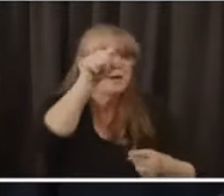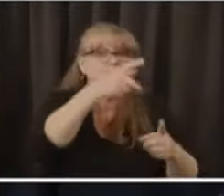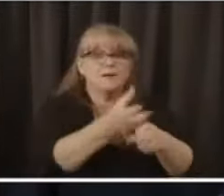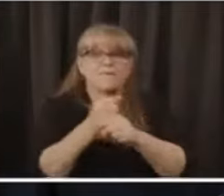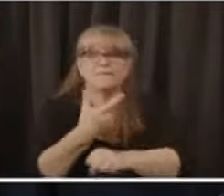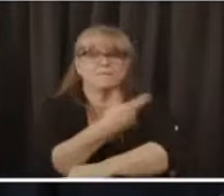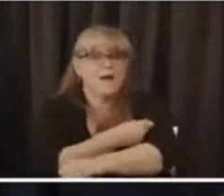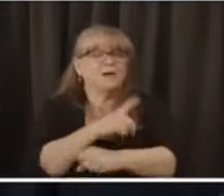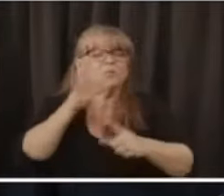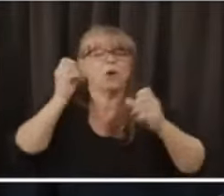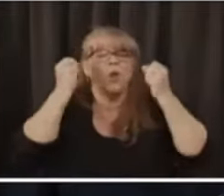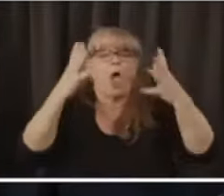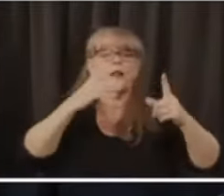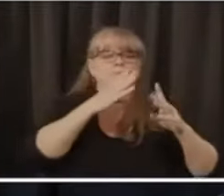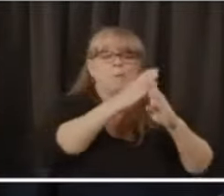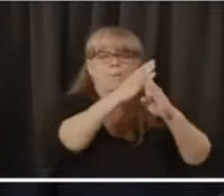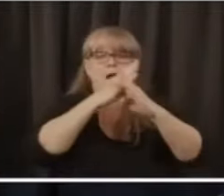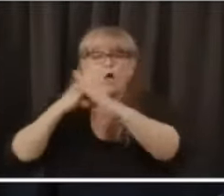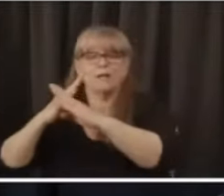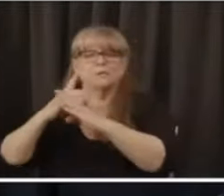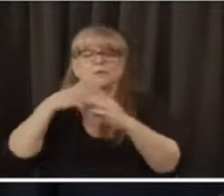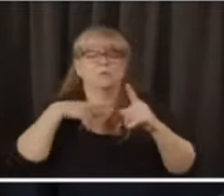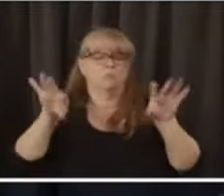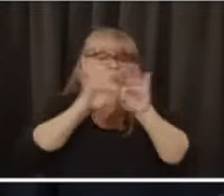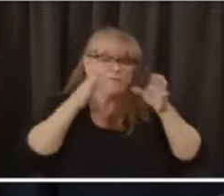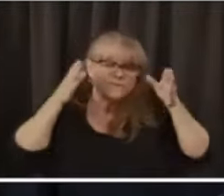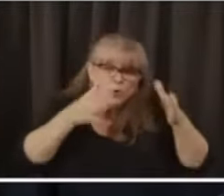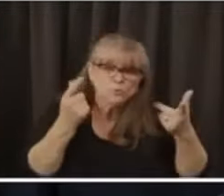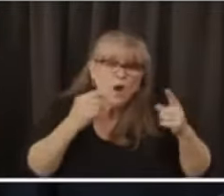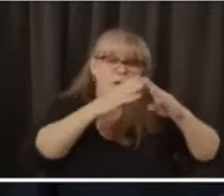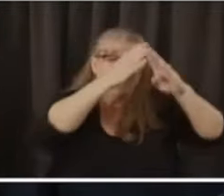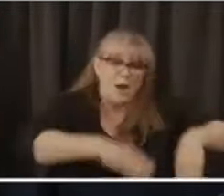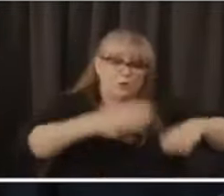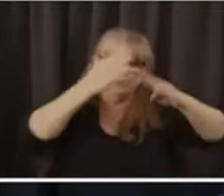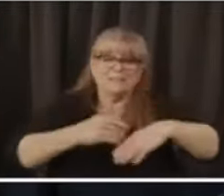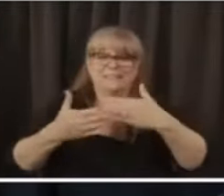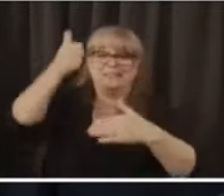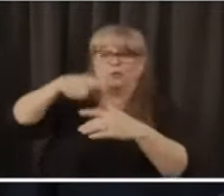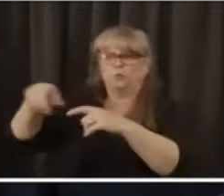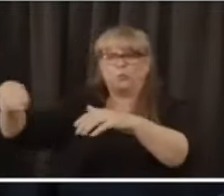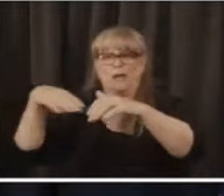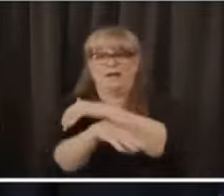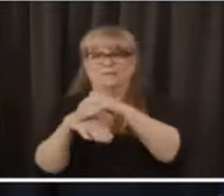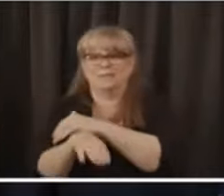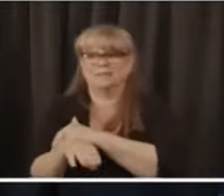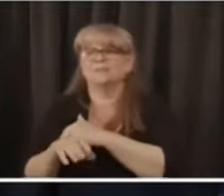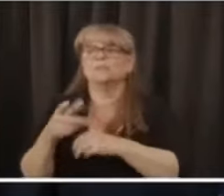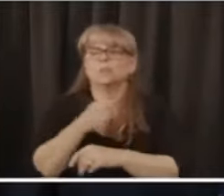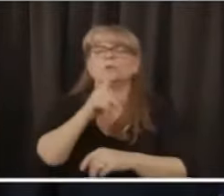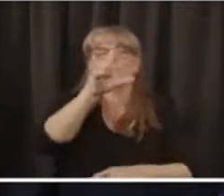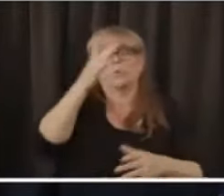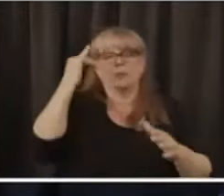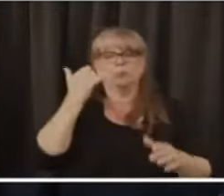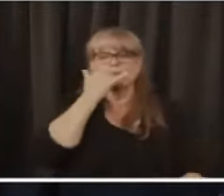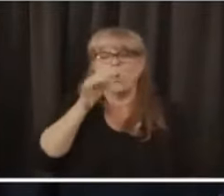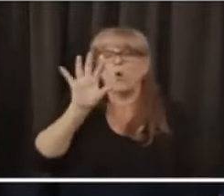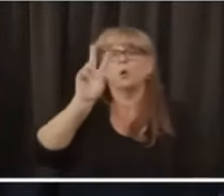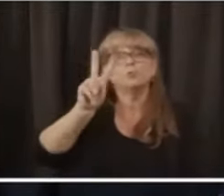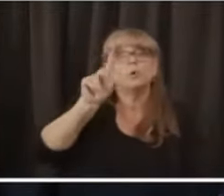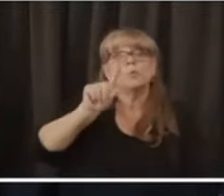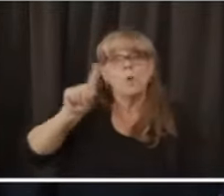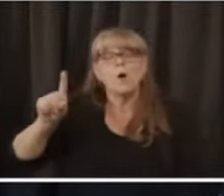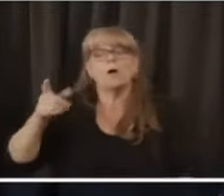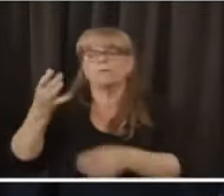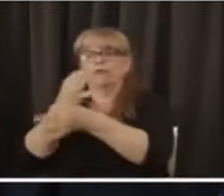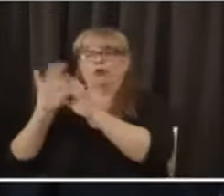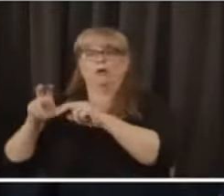can't get a ride, call 211. You don't want to mess with setting up an appointment, show up without one at one of these sites and get it. You're in a rural area, the bus